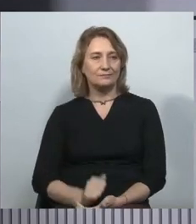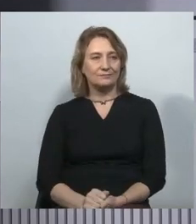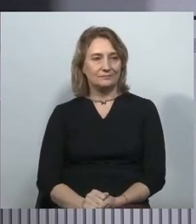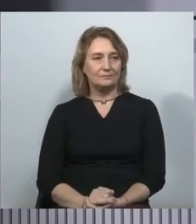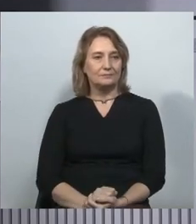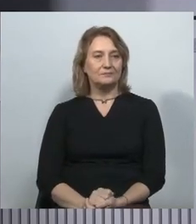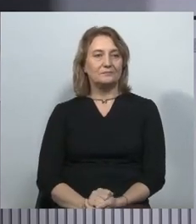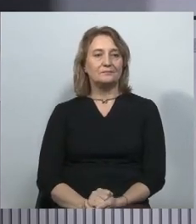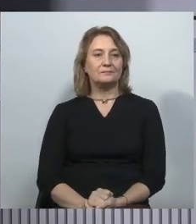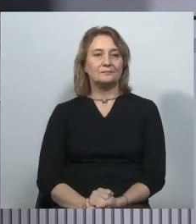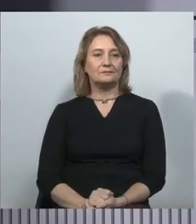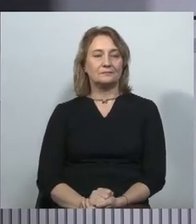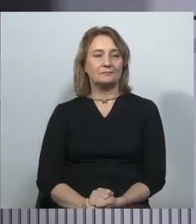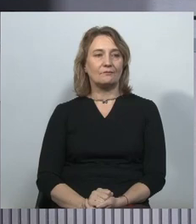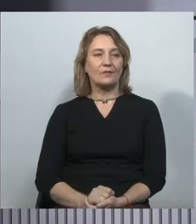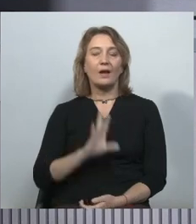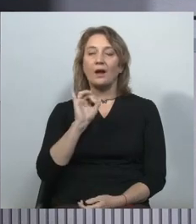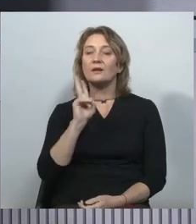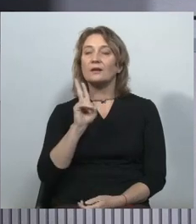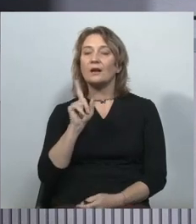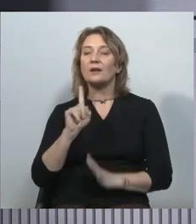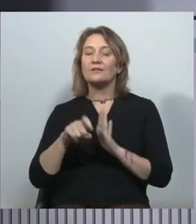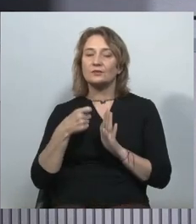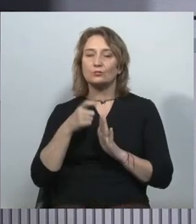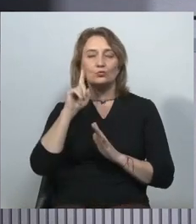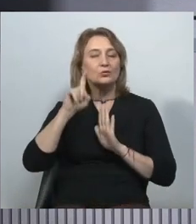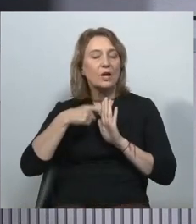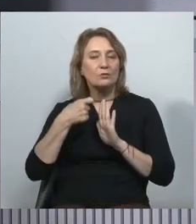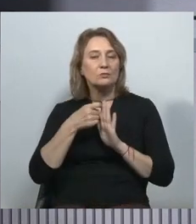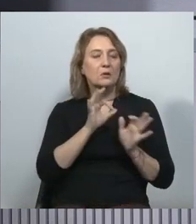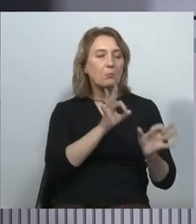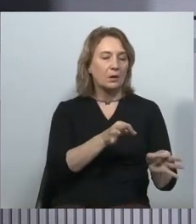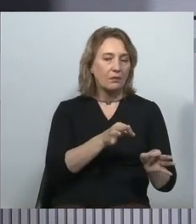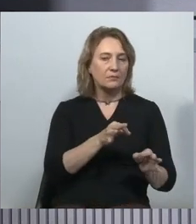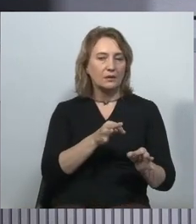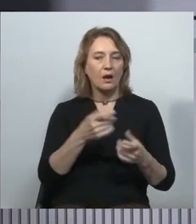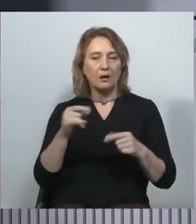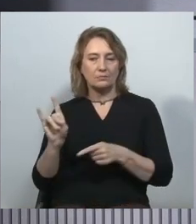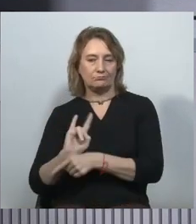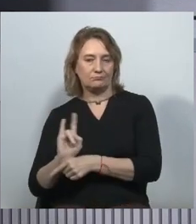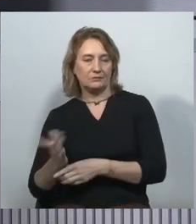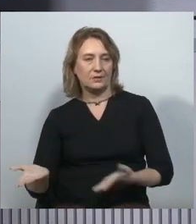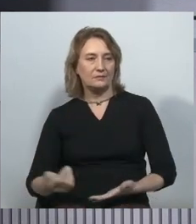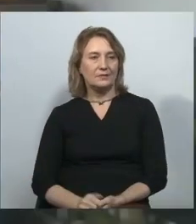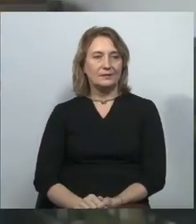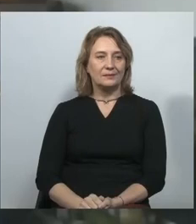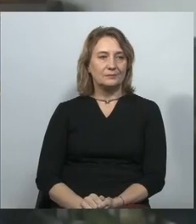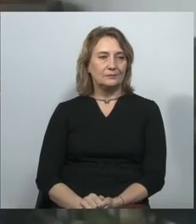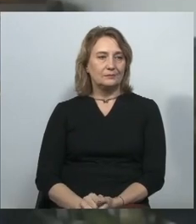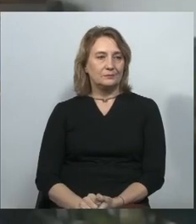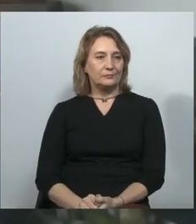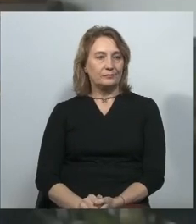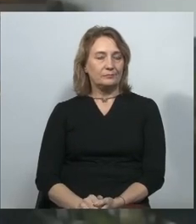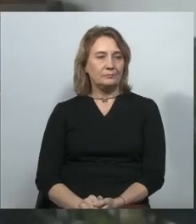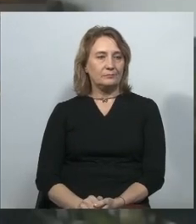As a behavioral specialist, what can you tell about that? How do you differentiate between the fake news and